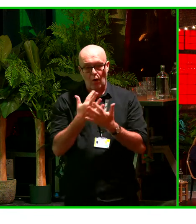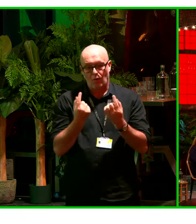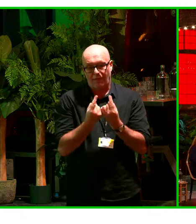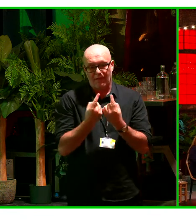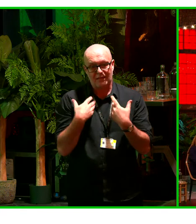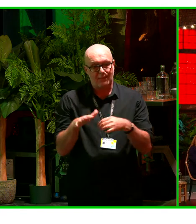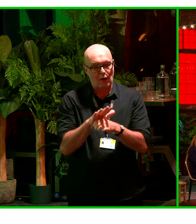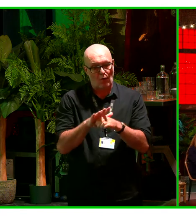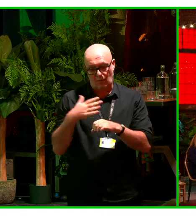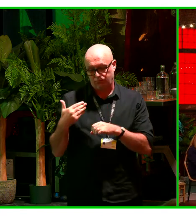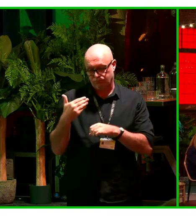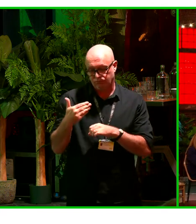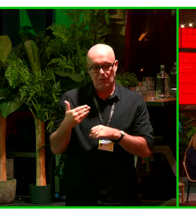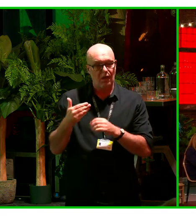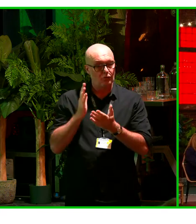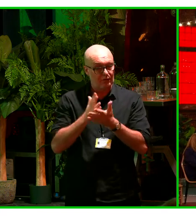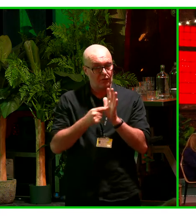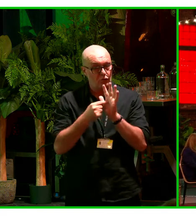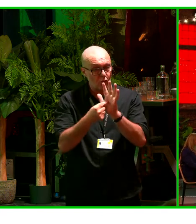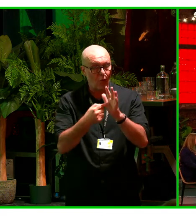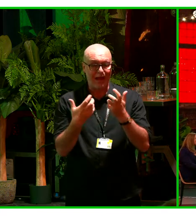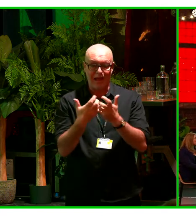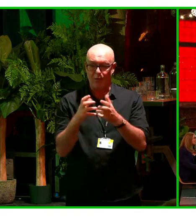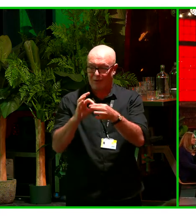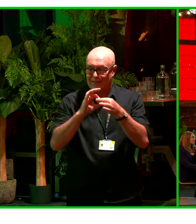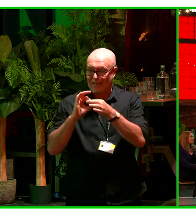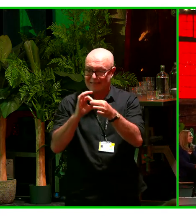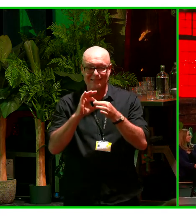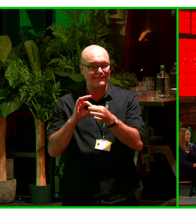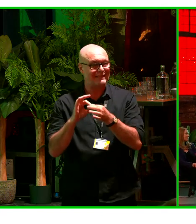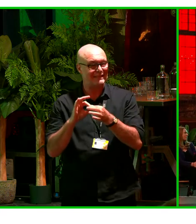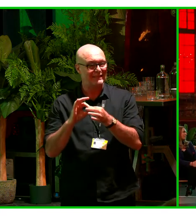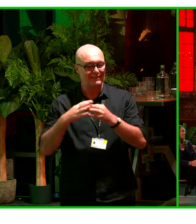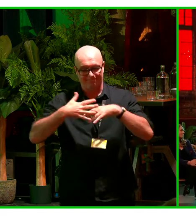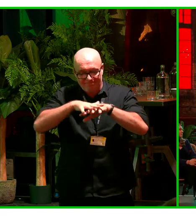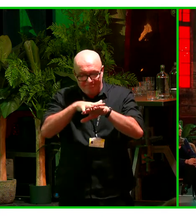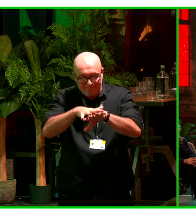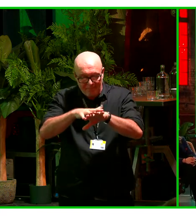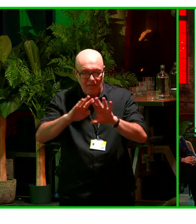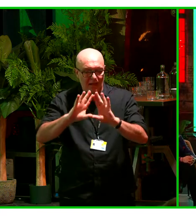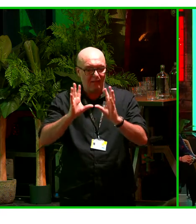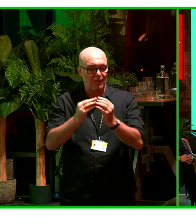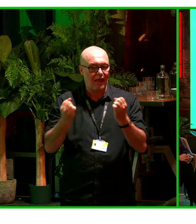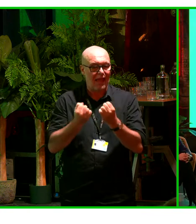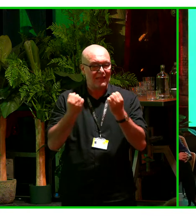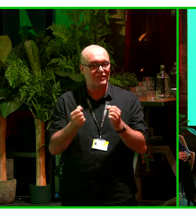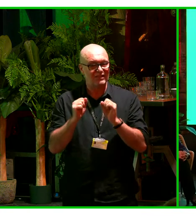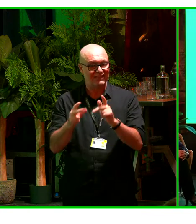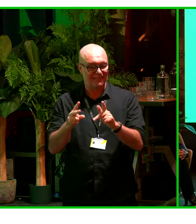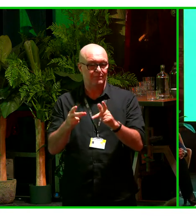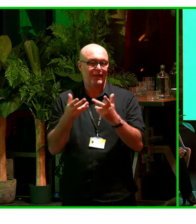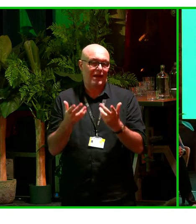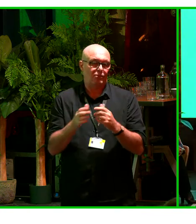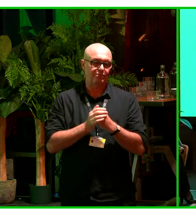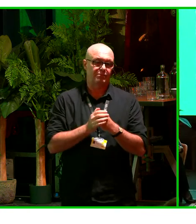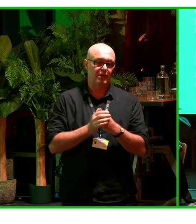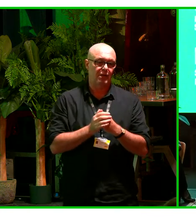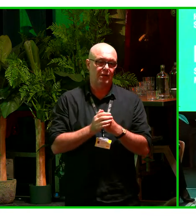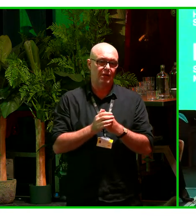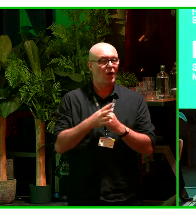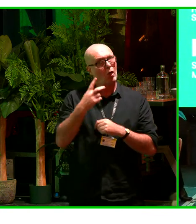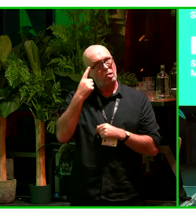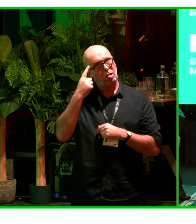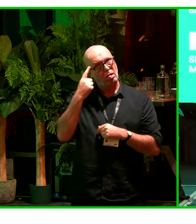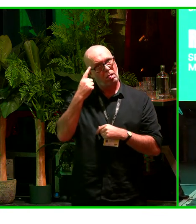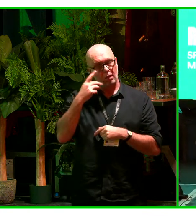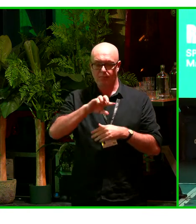already today is really just showing how connected and integrated a lot of our energy system is becoming. And just to take a point